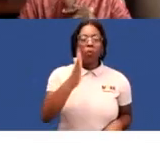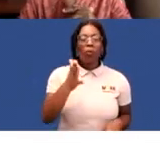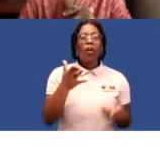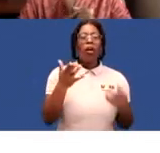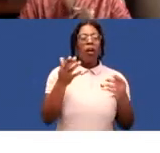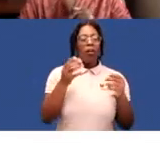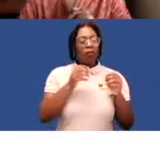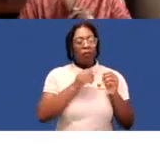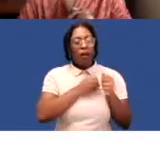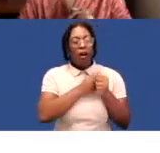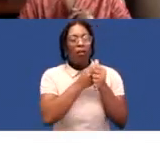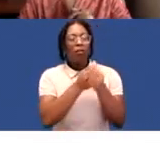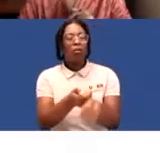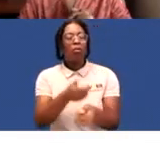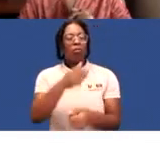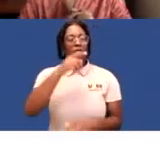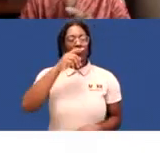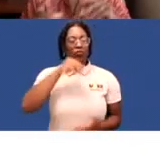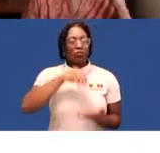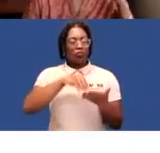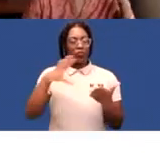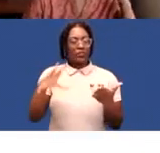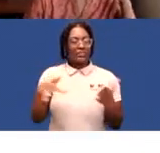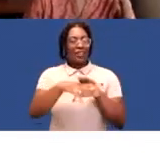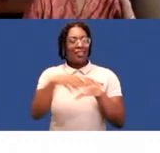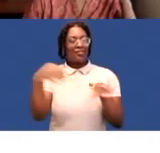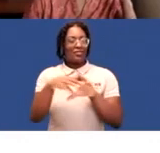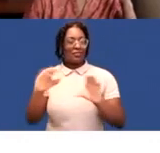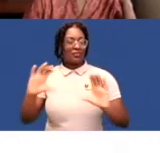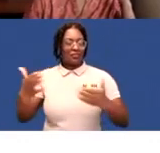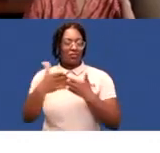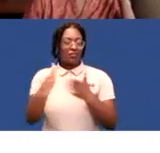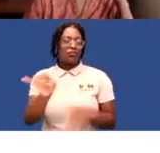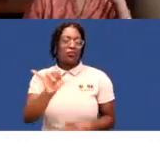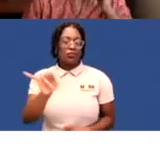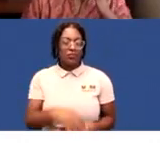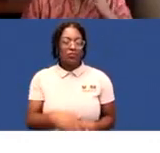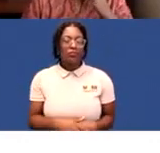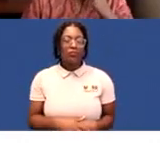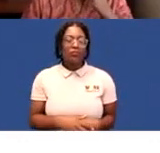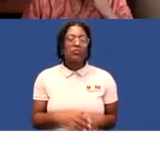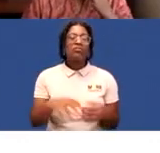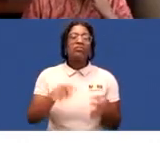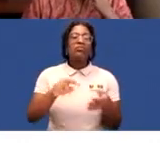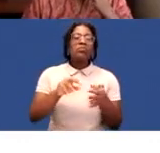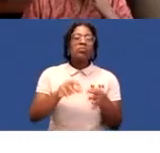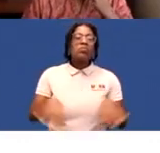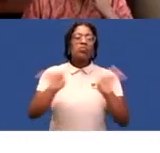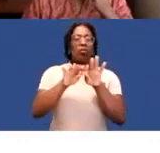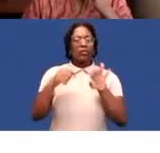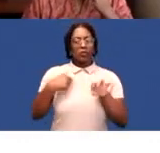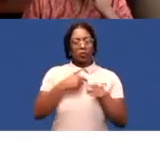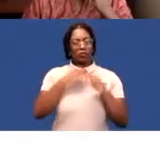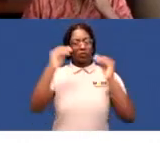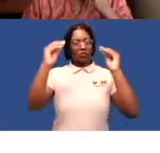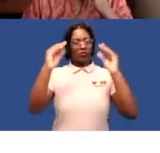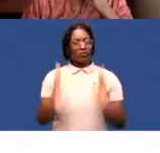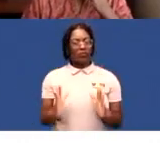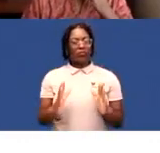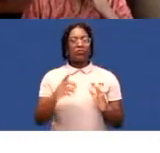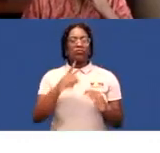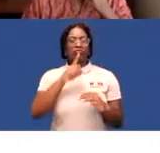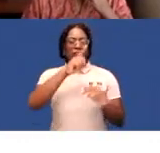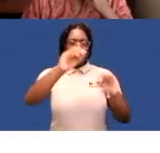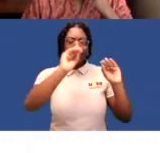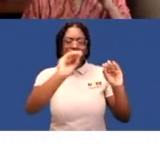the foundation, we prepare students so that they have someone to turn to. In this case, it was TJ Whitaker, who then